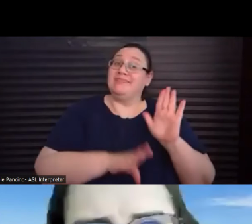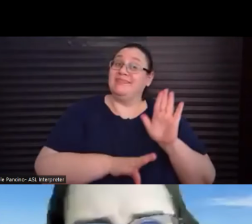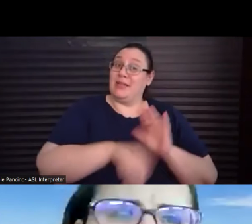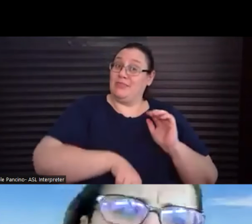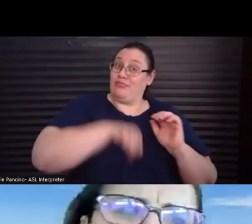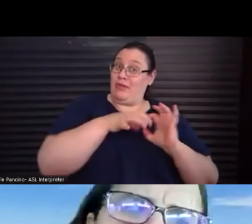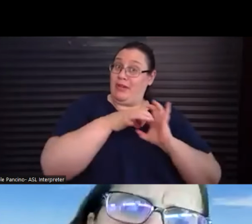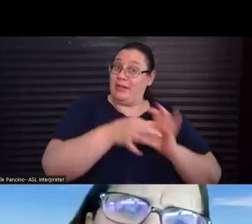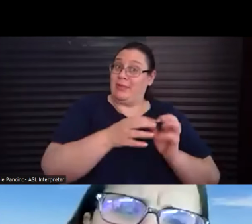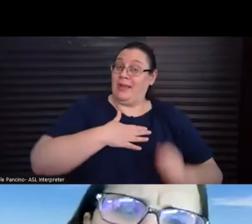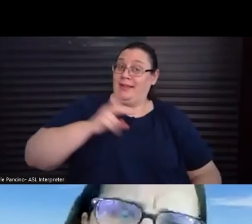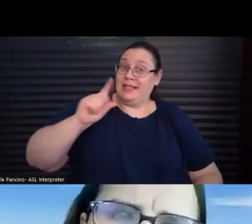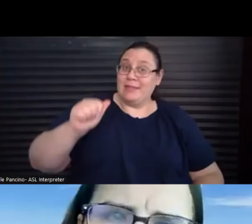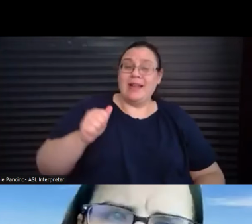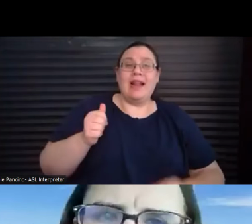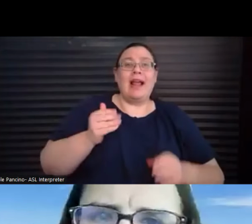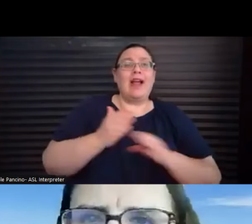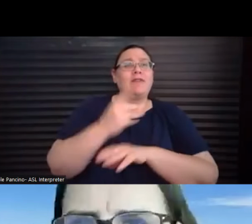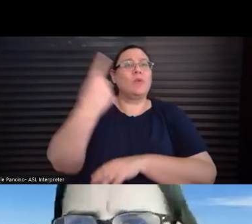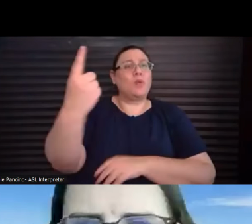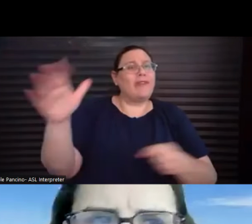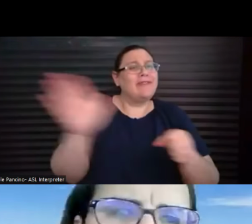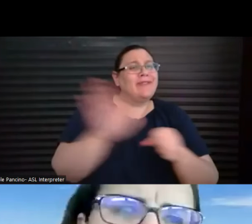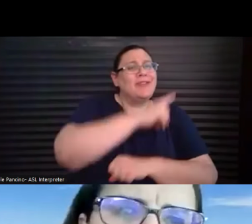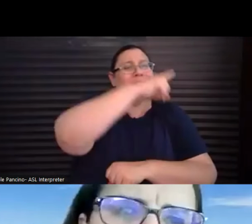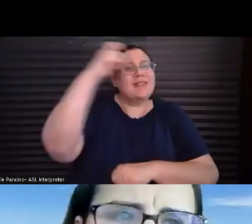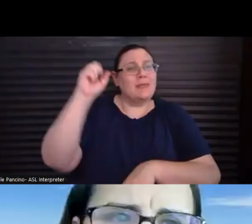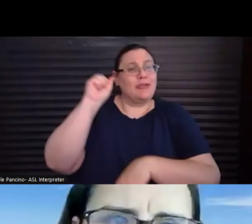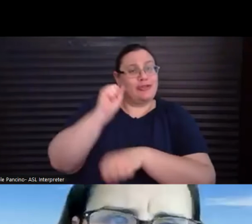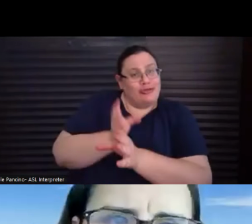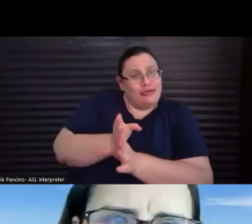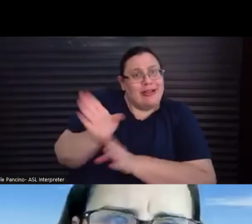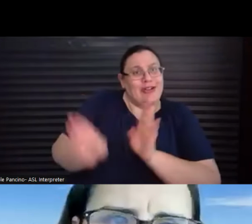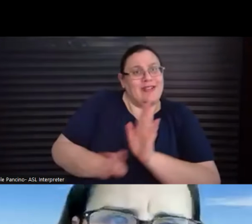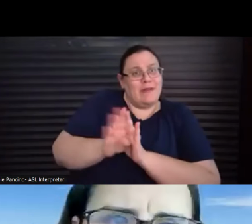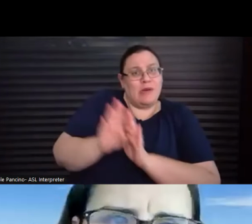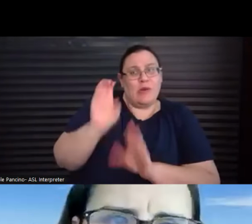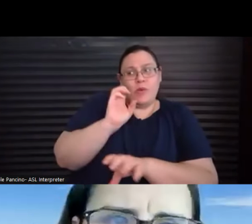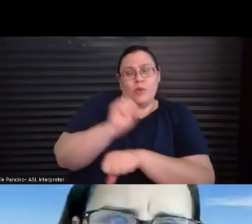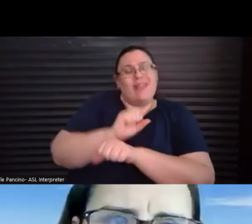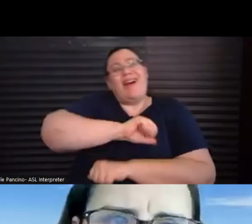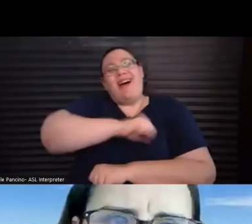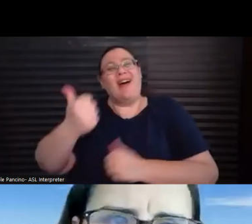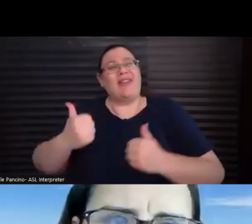after spending an entire summer of career development with other disabled young adults.